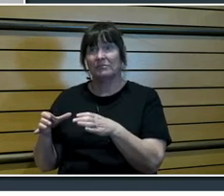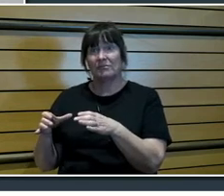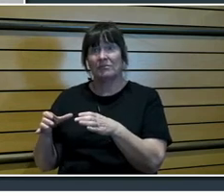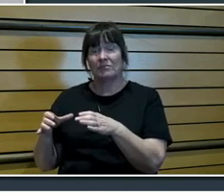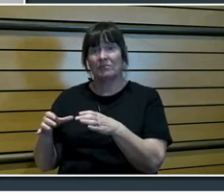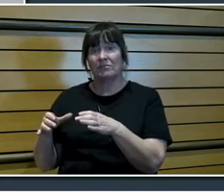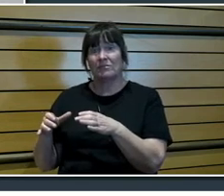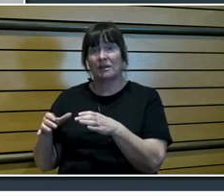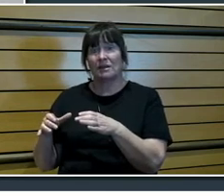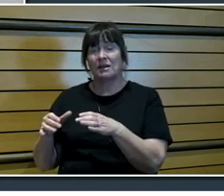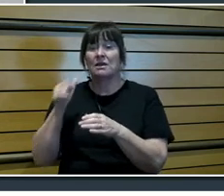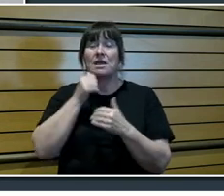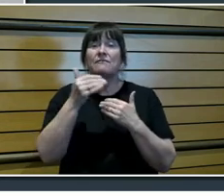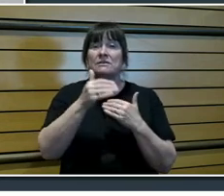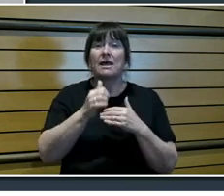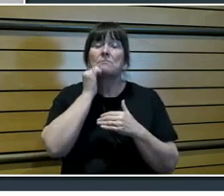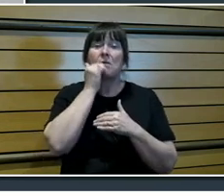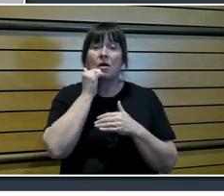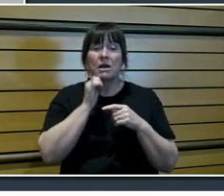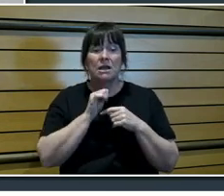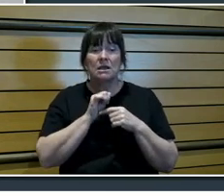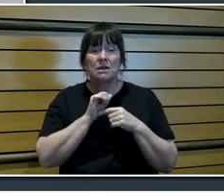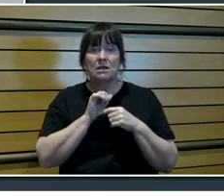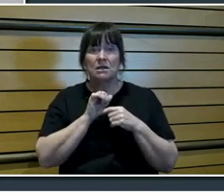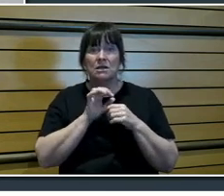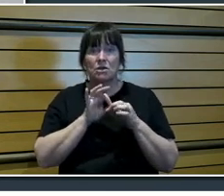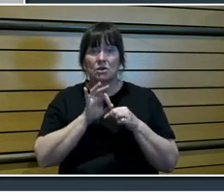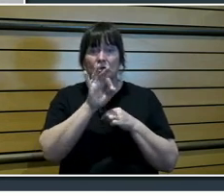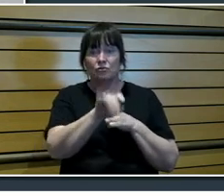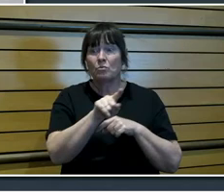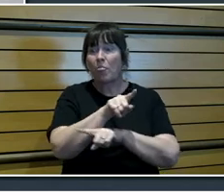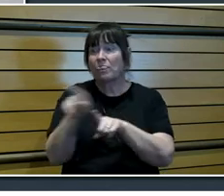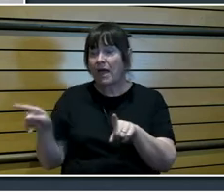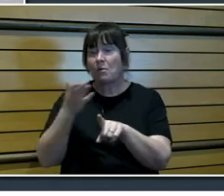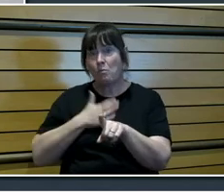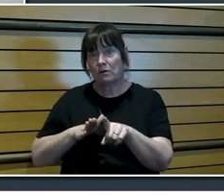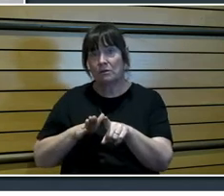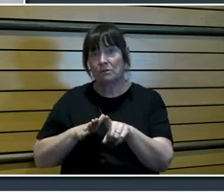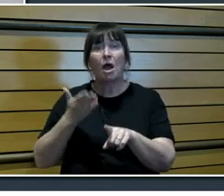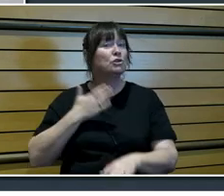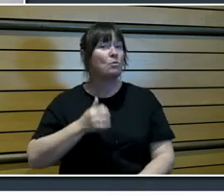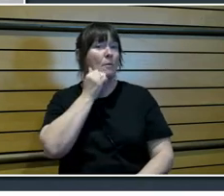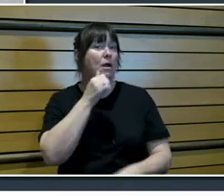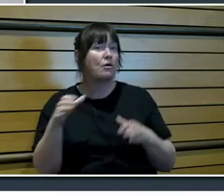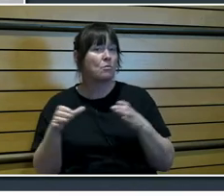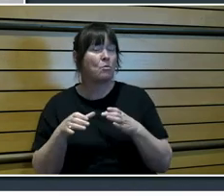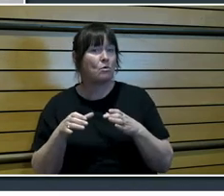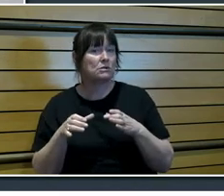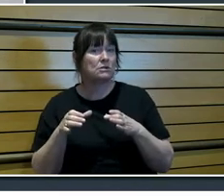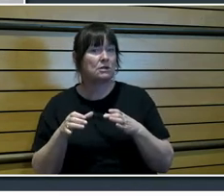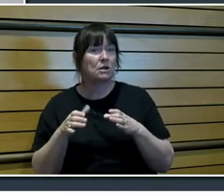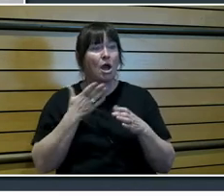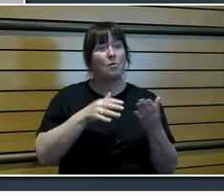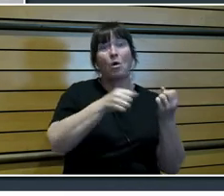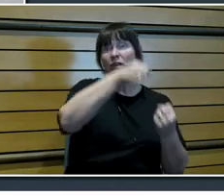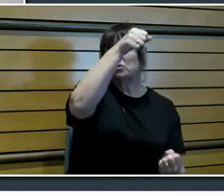day, Māori contributed as to what they wanted. They don't want Māori wards, they want their Treaty